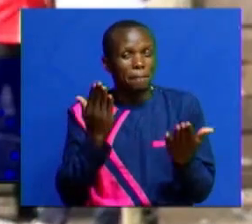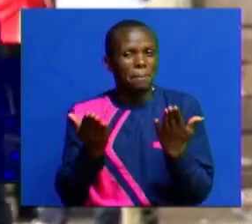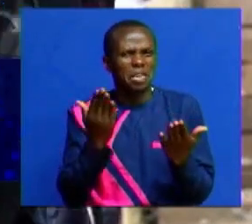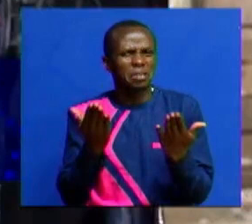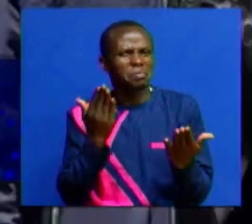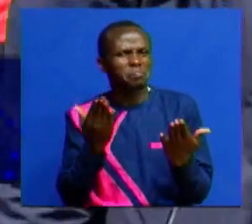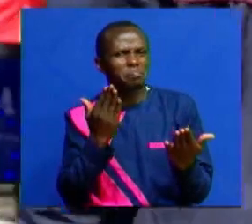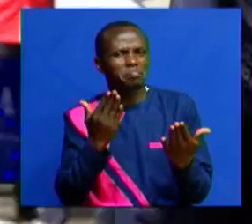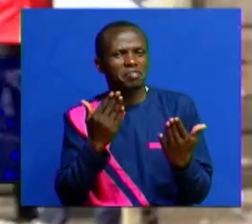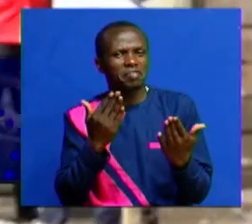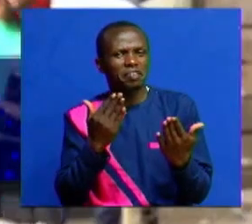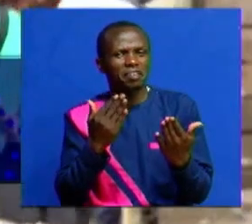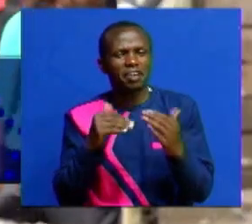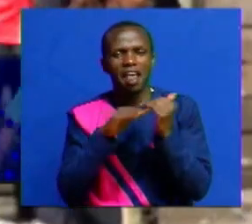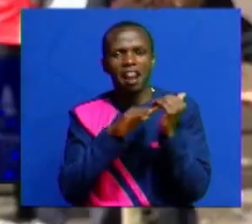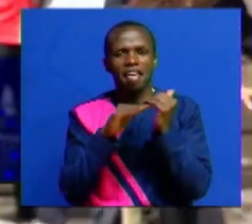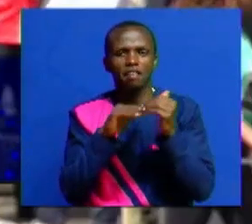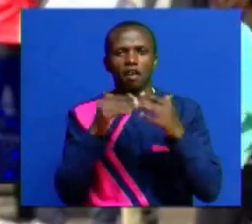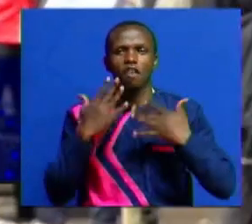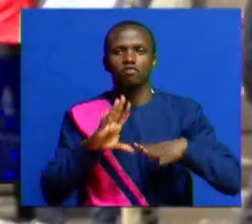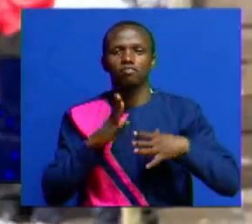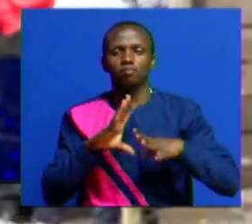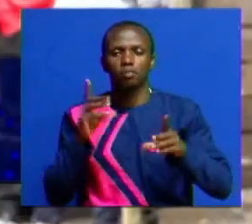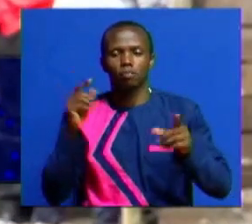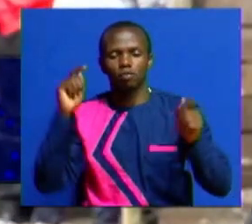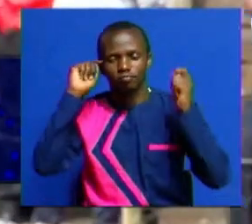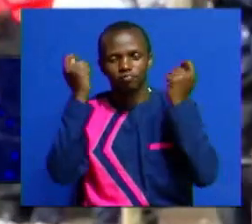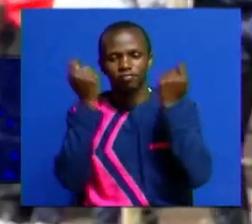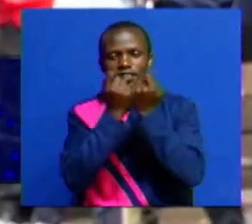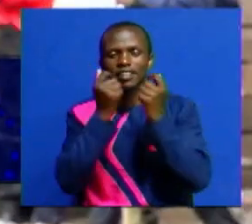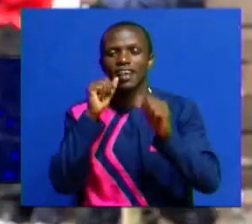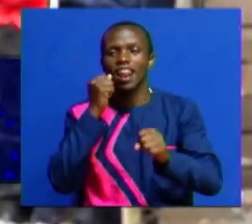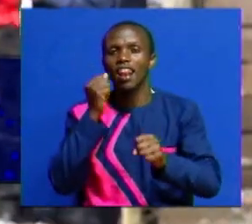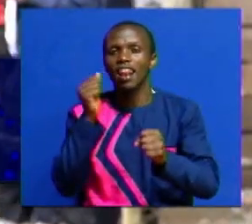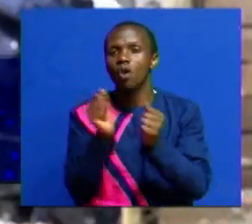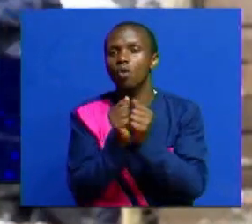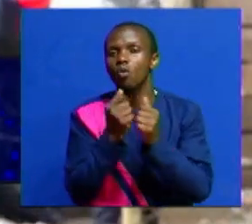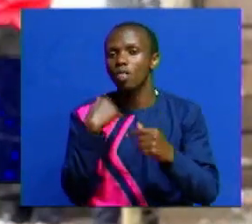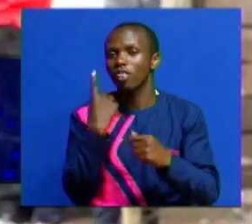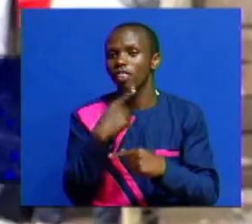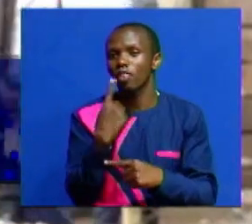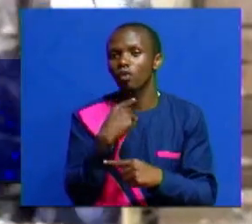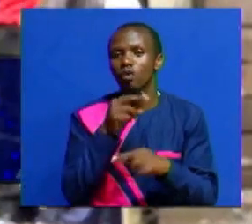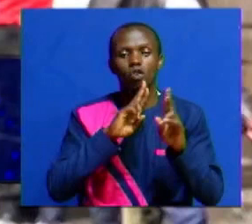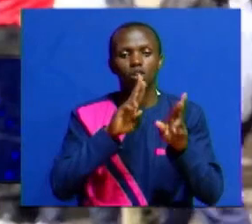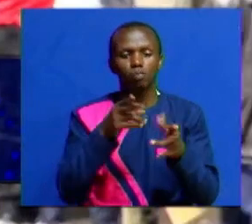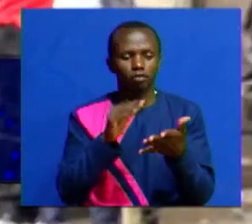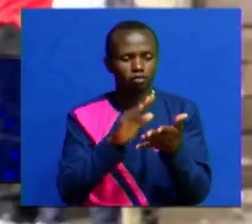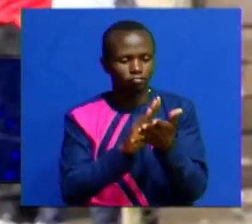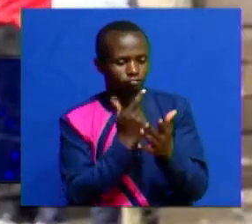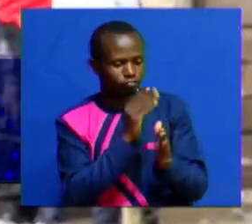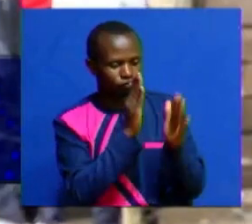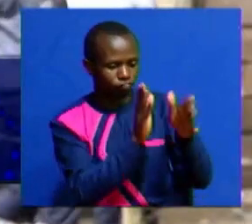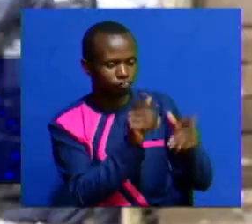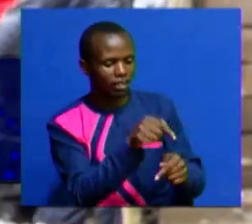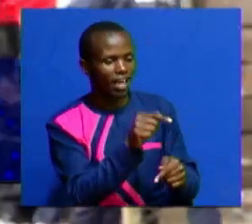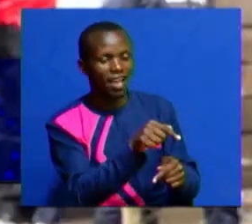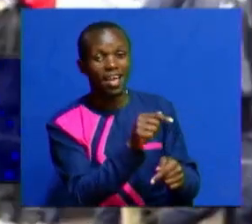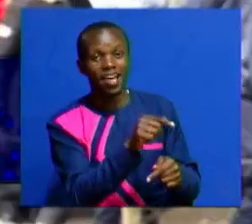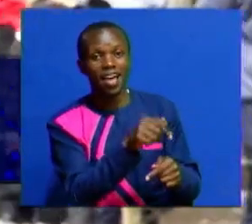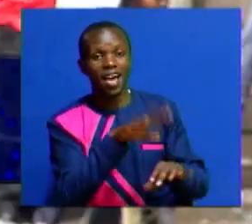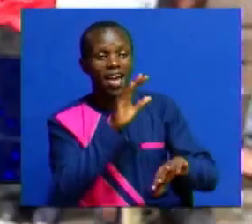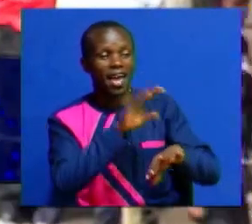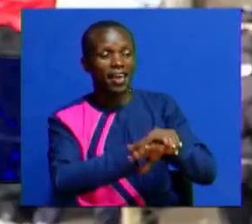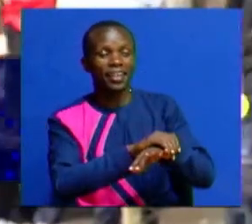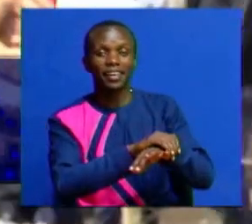It somehow keeps track of these people. We can know the people you are dealing with. Because if we are reporting someone cannot be found,